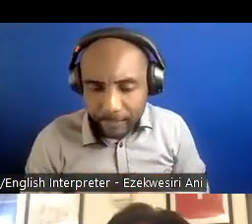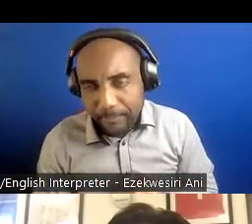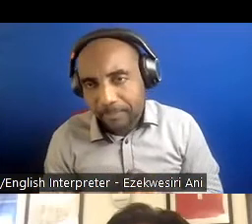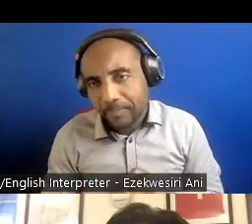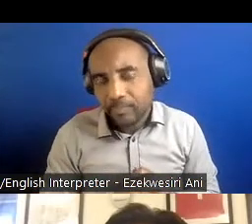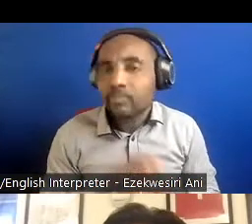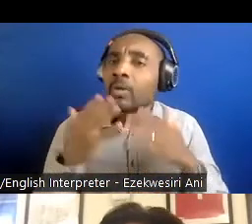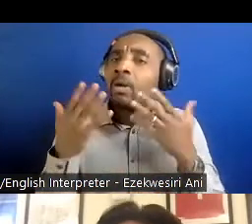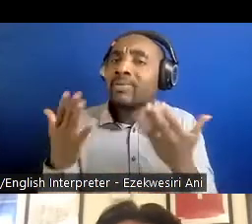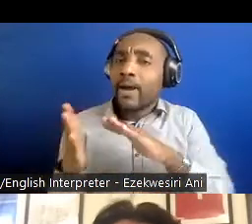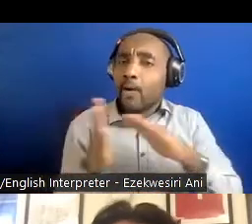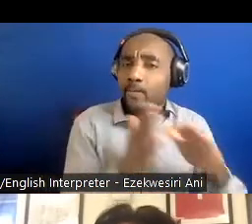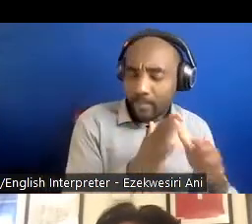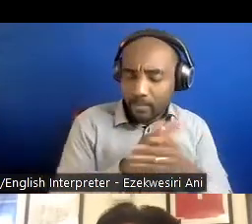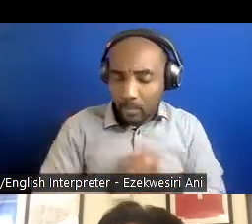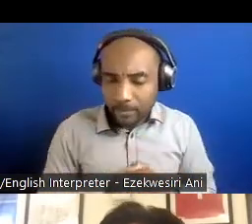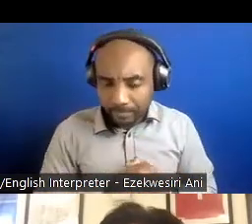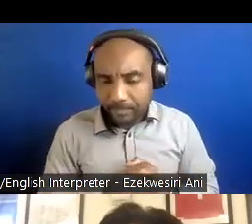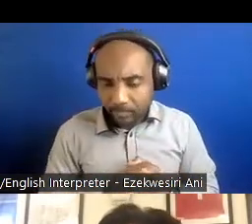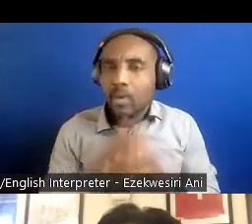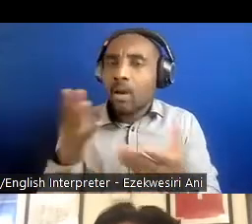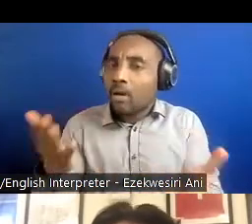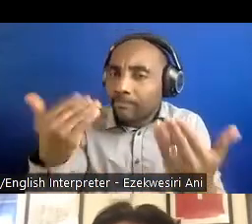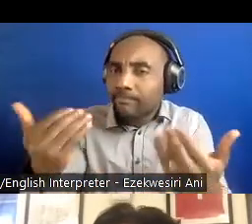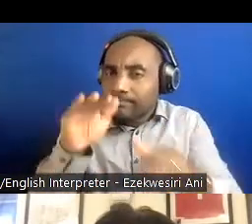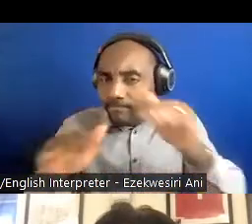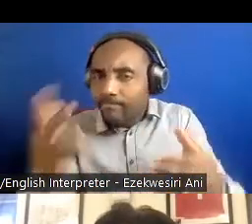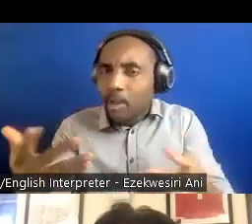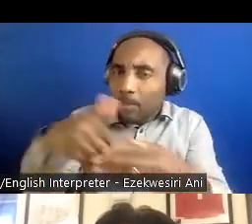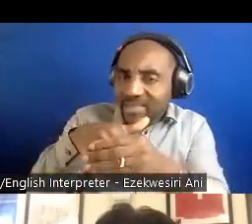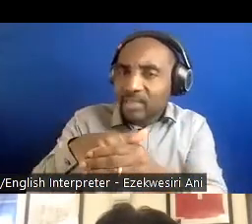Now, aside from driving participation